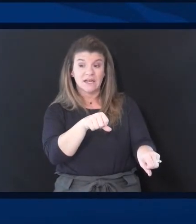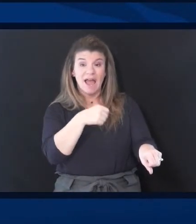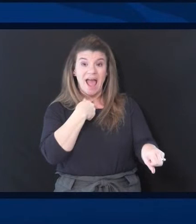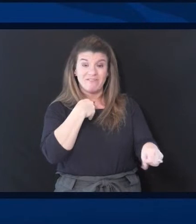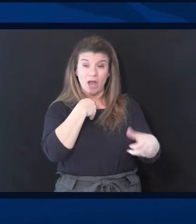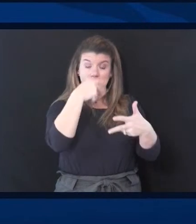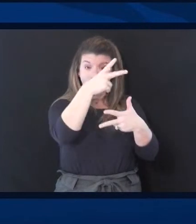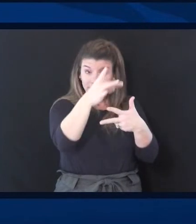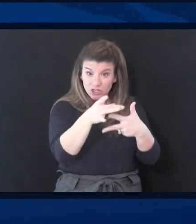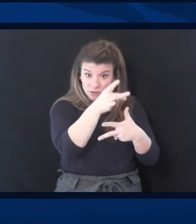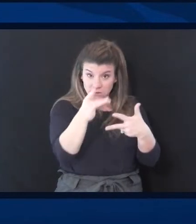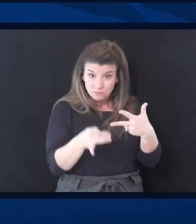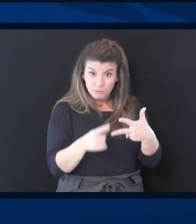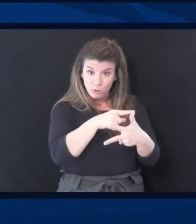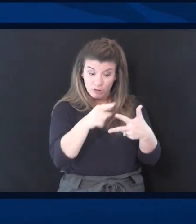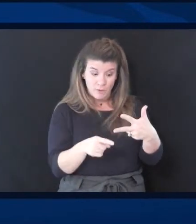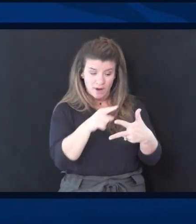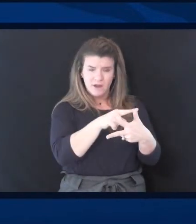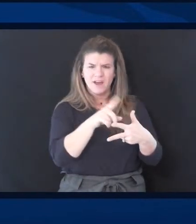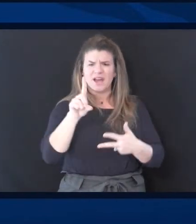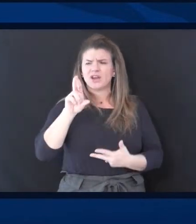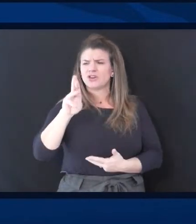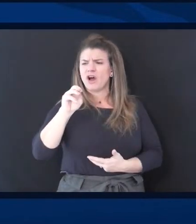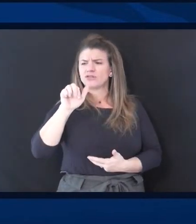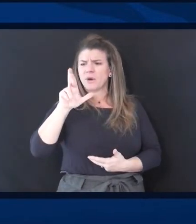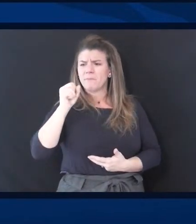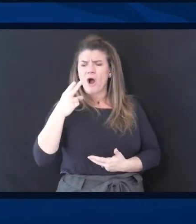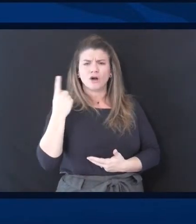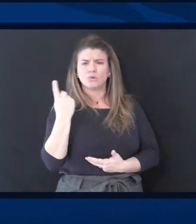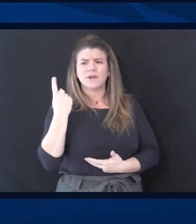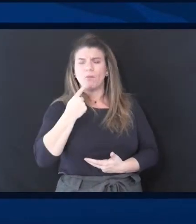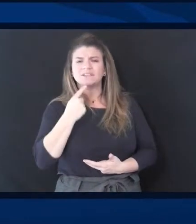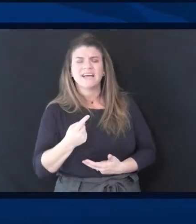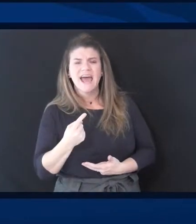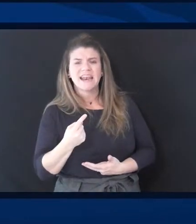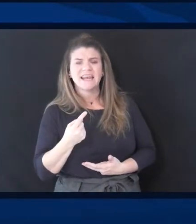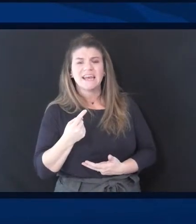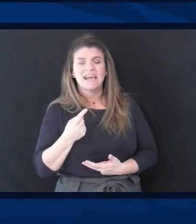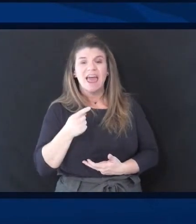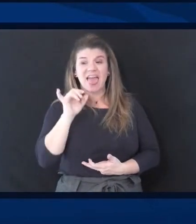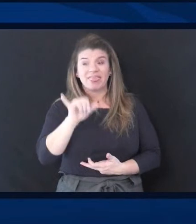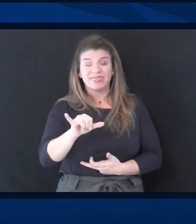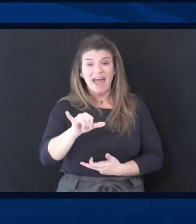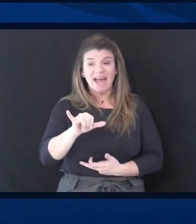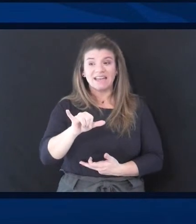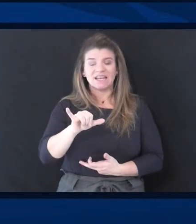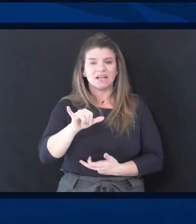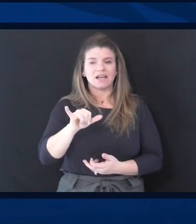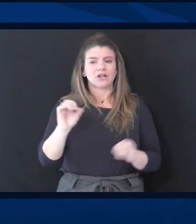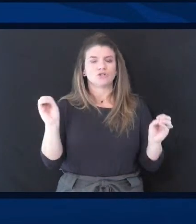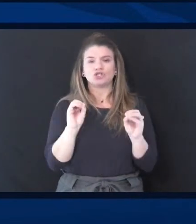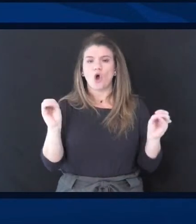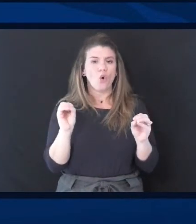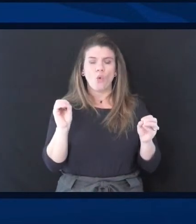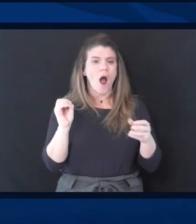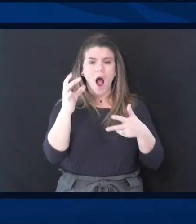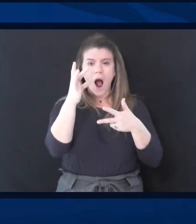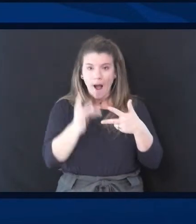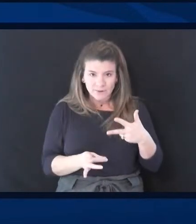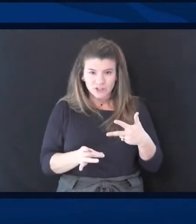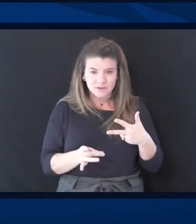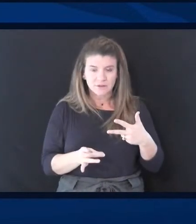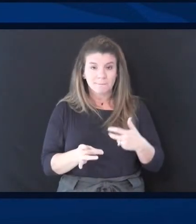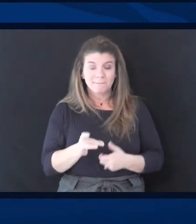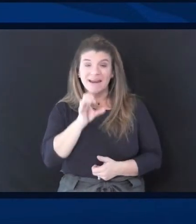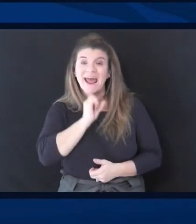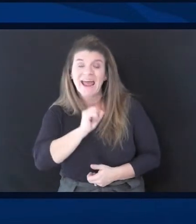vaccines. I believe it was either Dr. Marsh or General Hoyer said that age, there was not going to be a choice, but age may